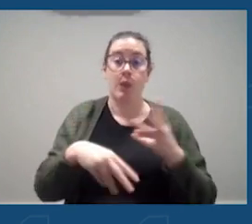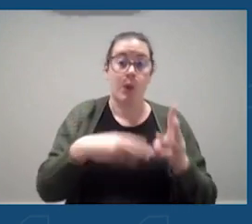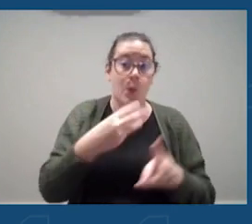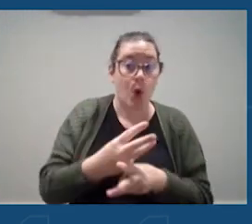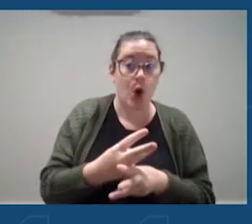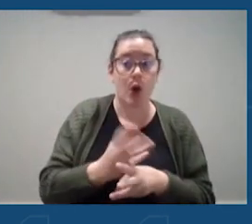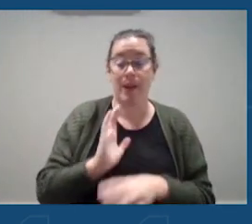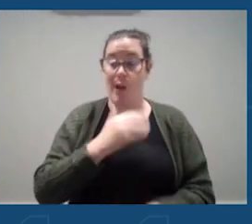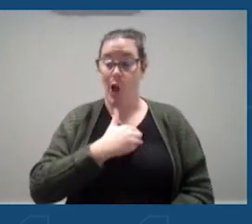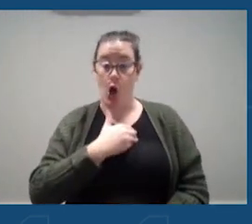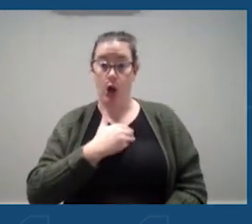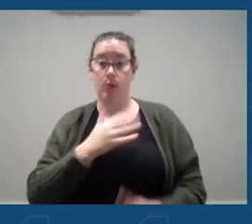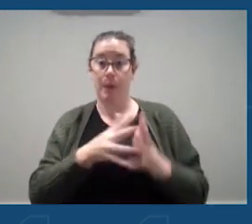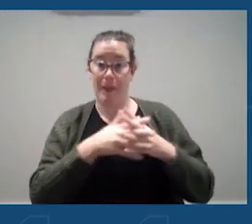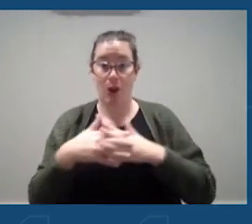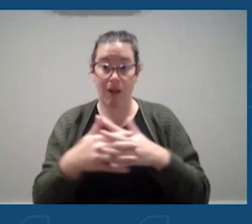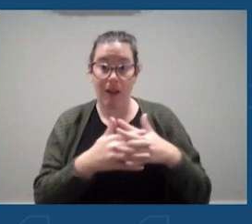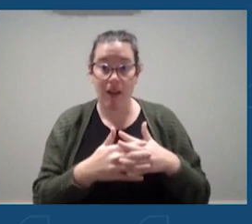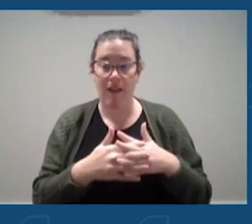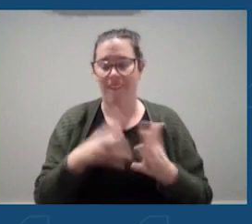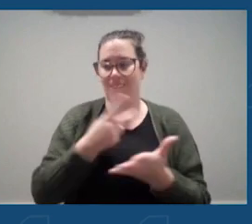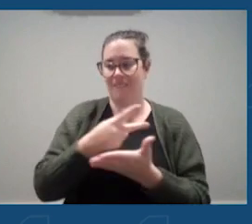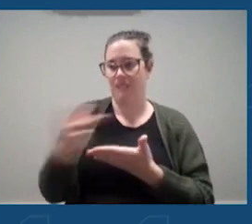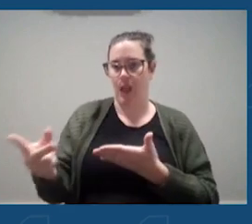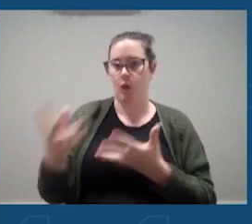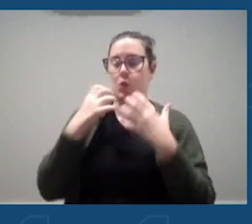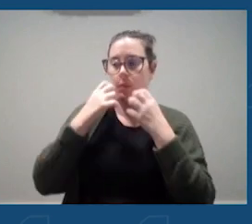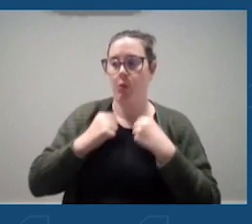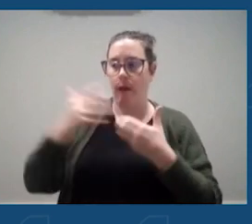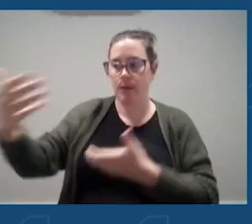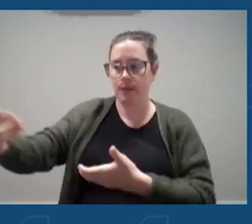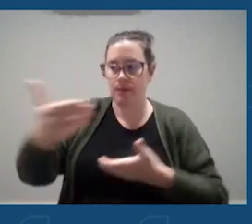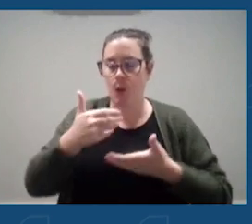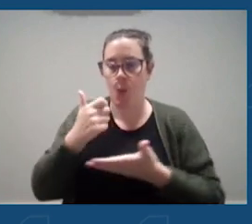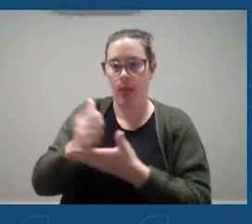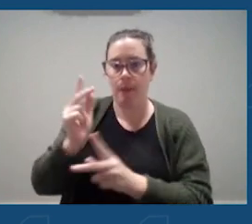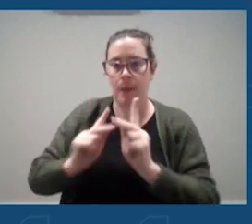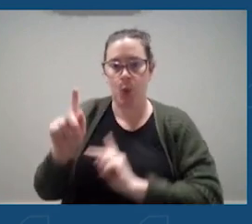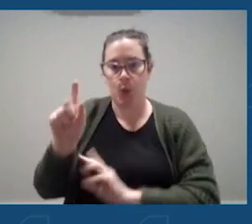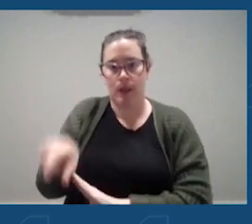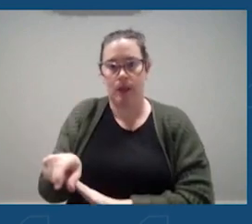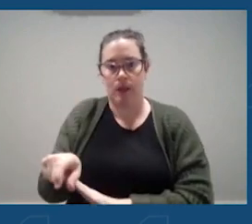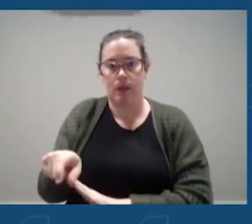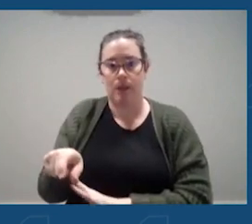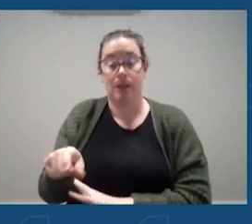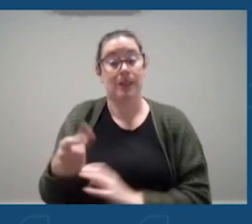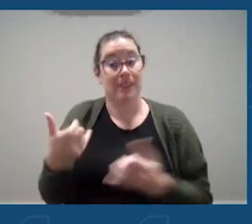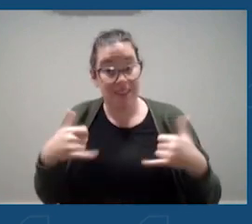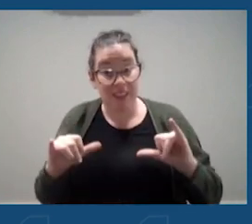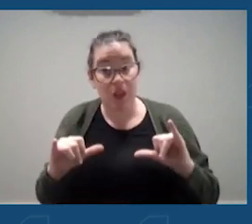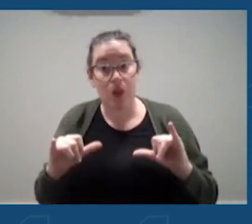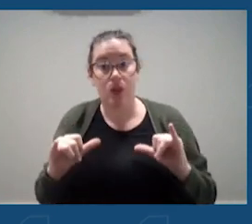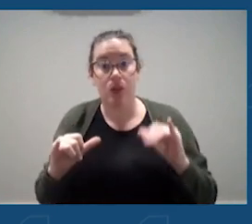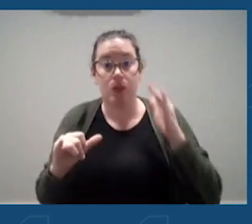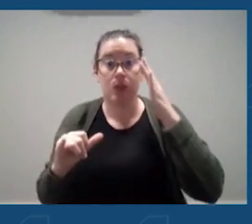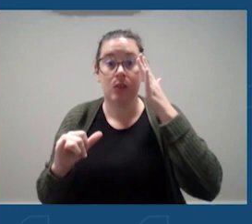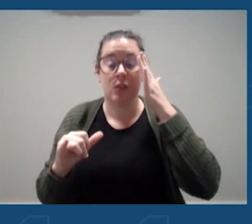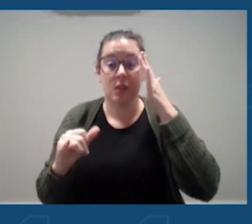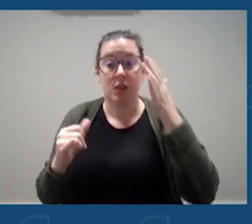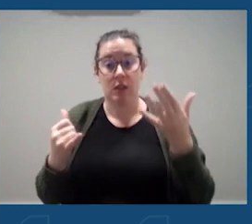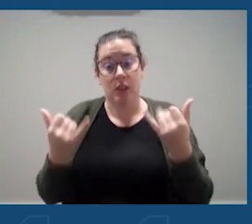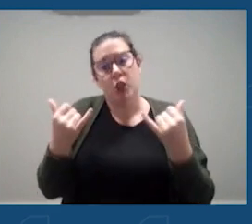in its obligation to embrace people who were in need. Just like today we're embracing